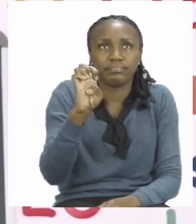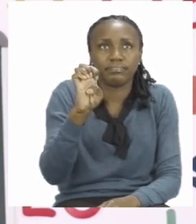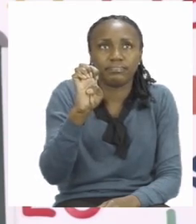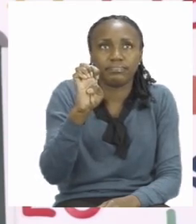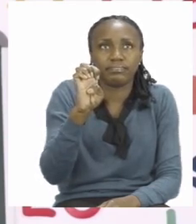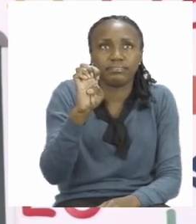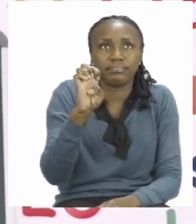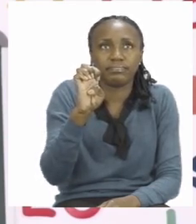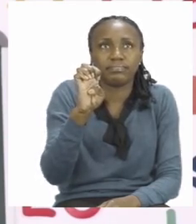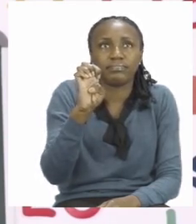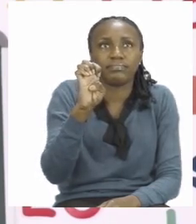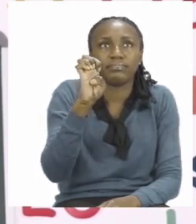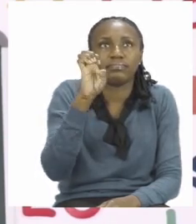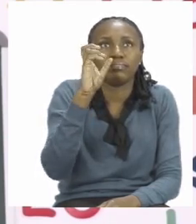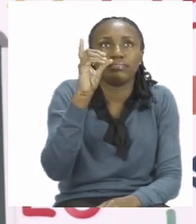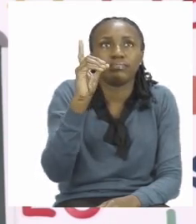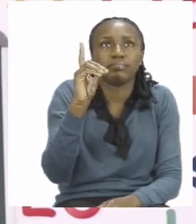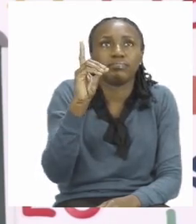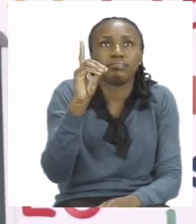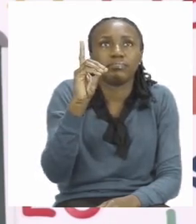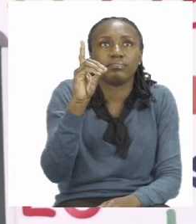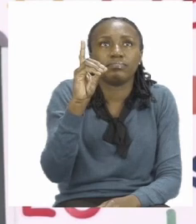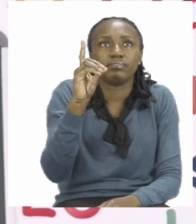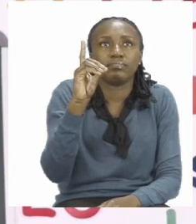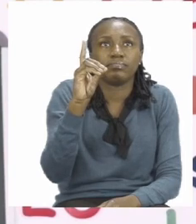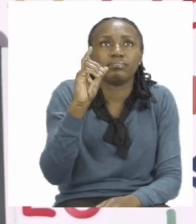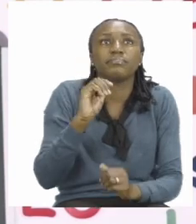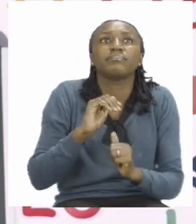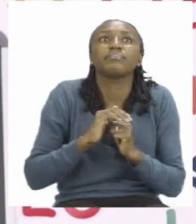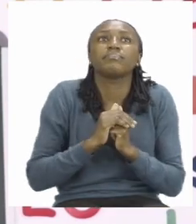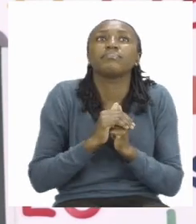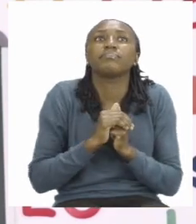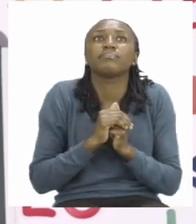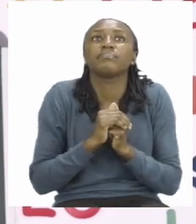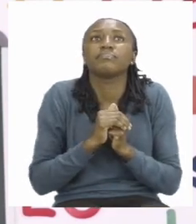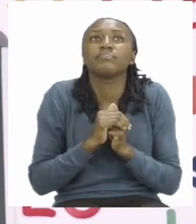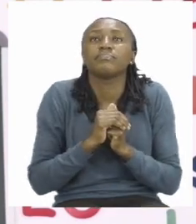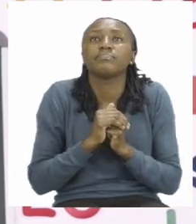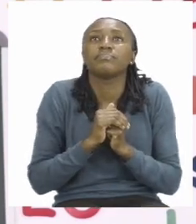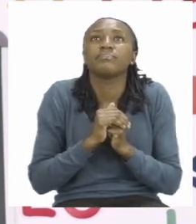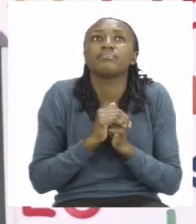what else are we missing? We are missing...